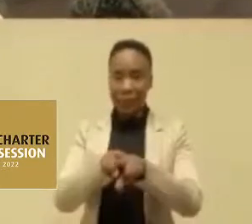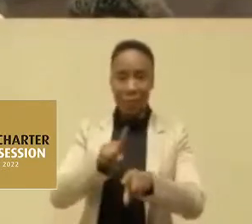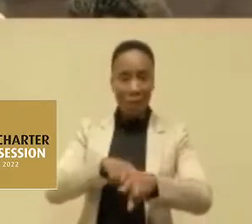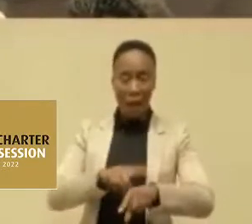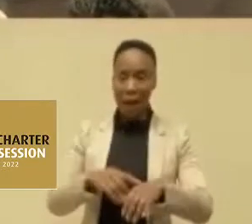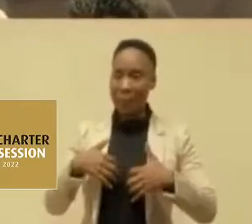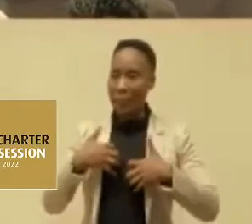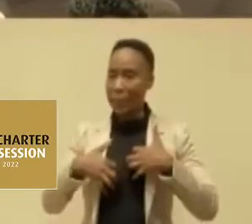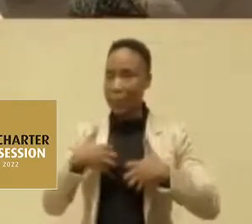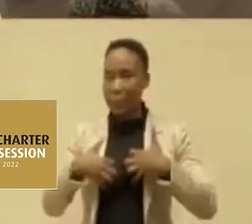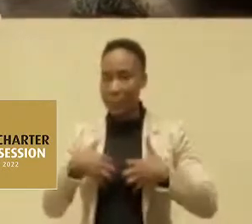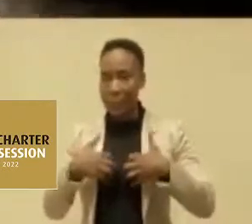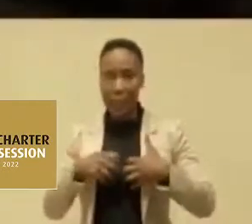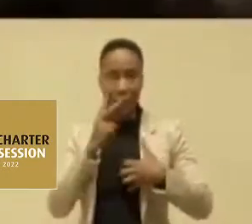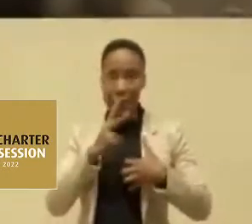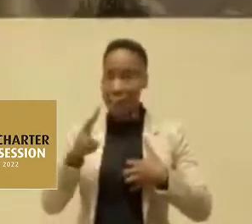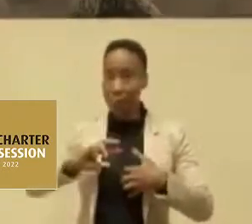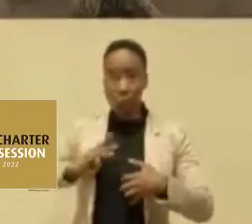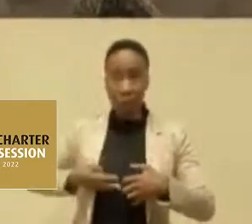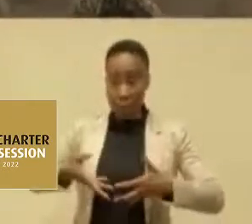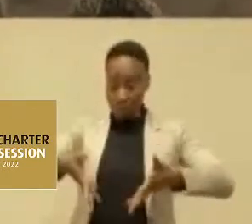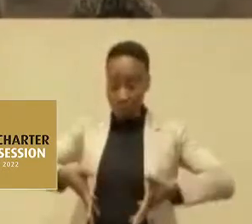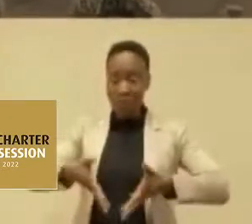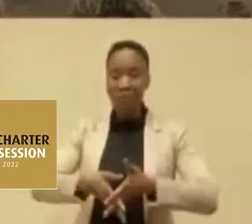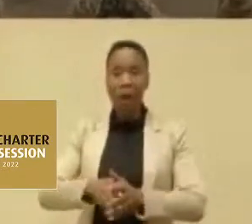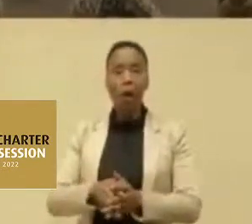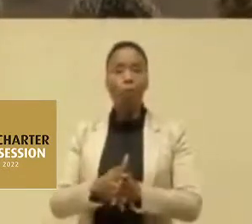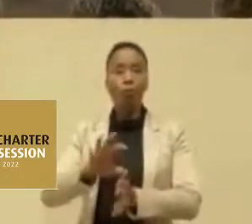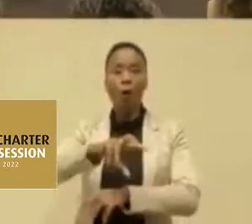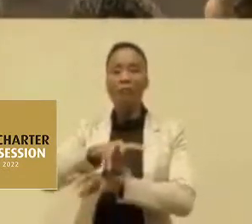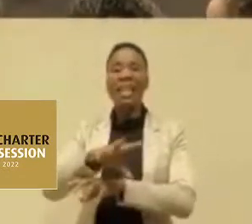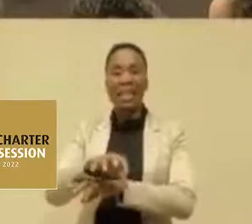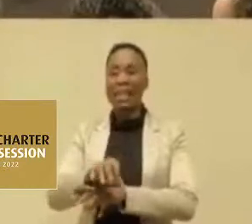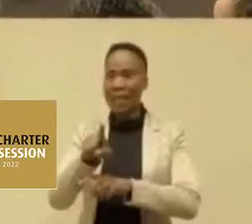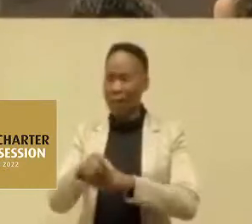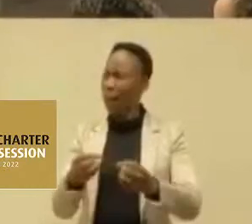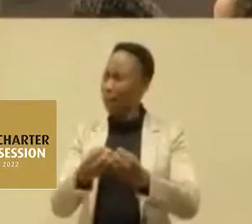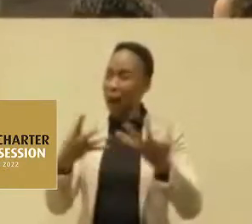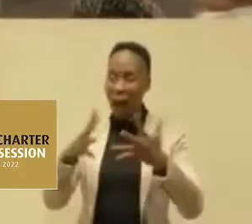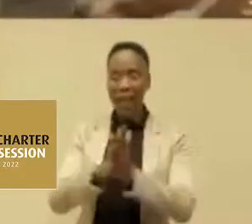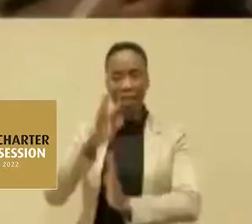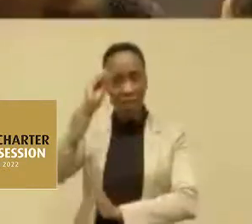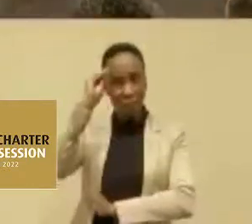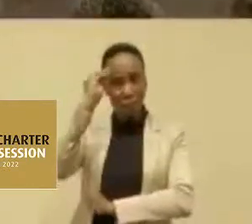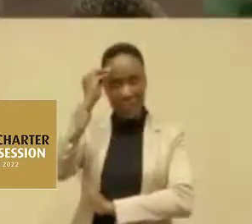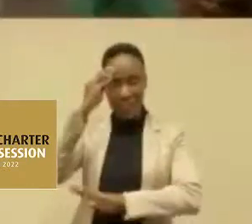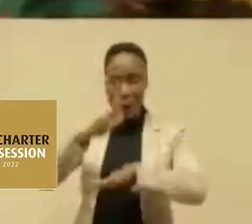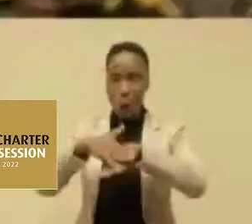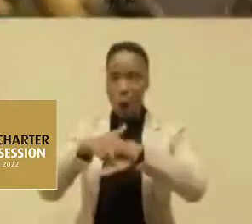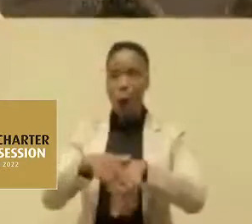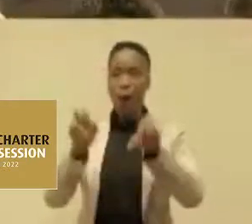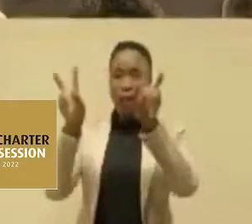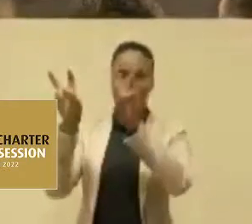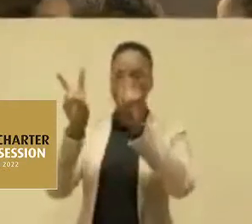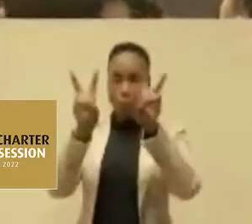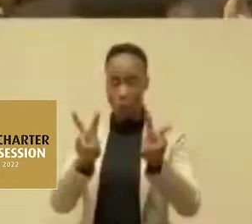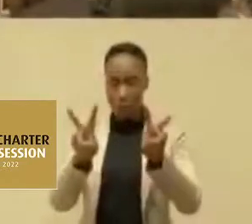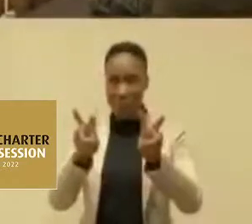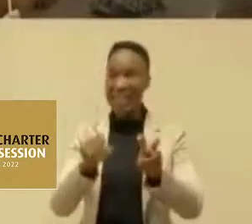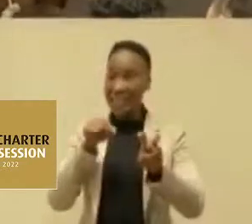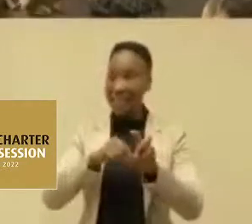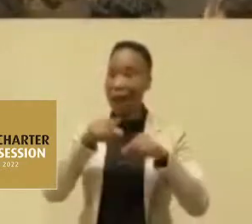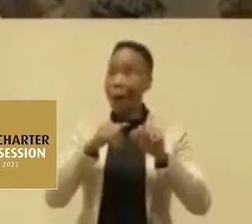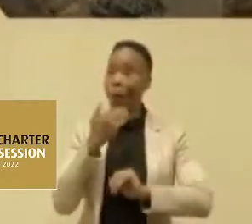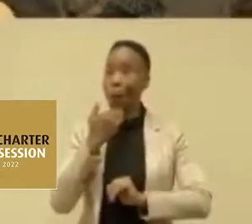that i can see the women of this province is very much interested on the issues that is actually about